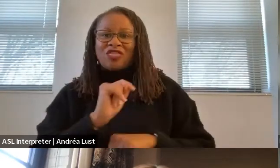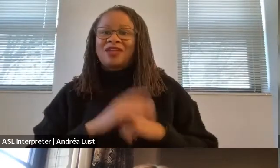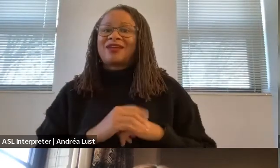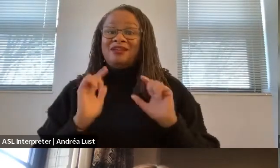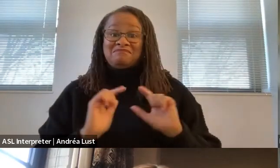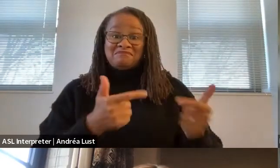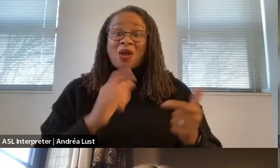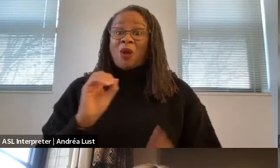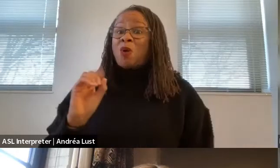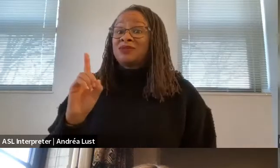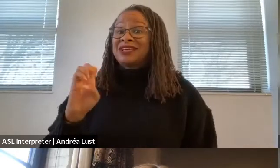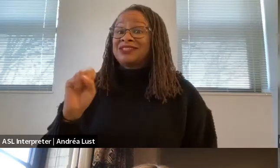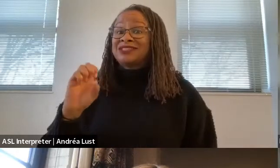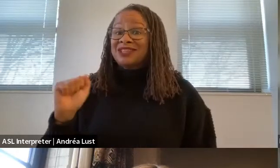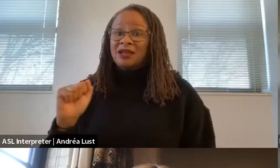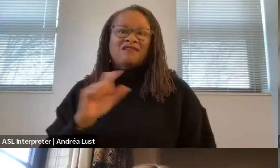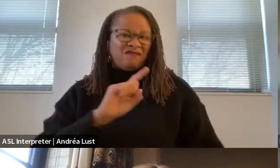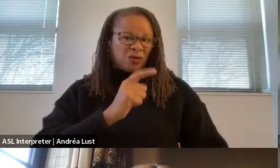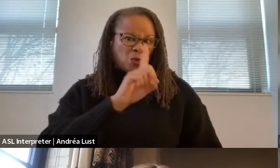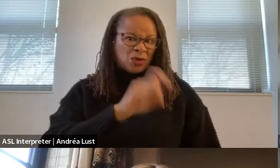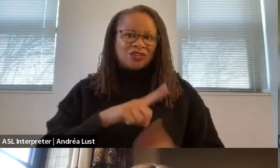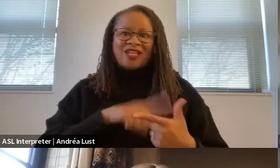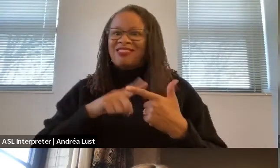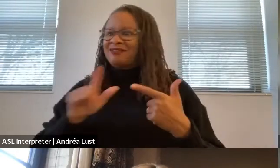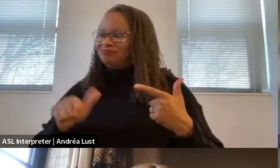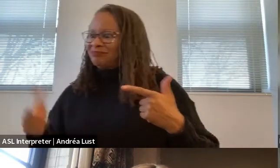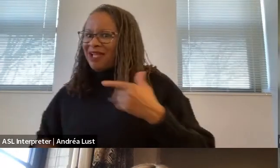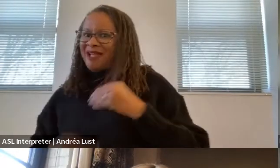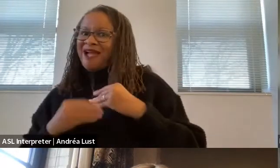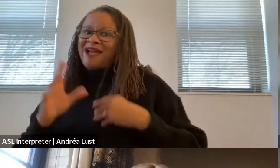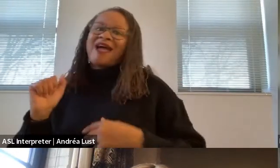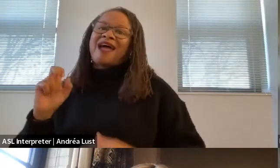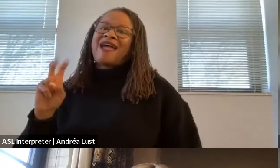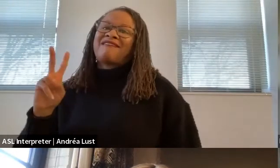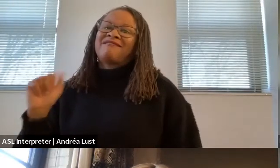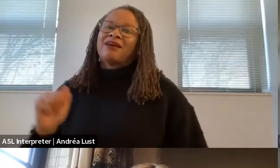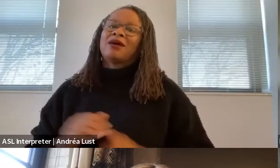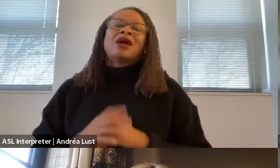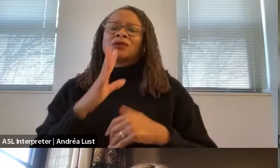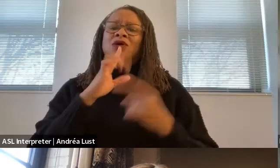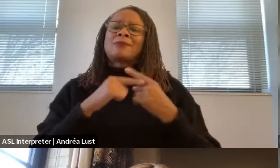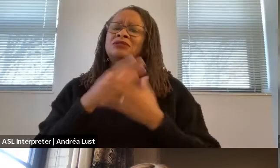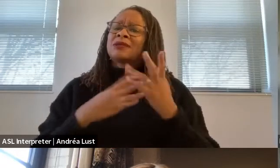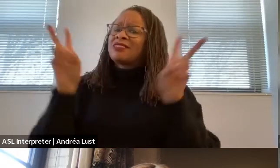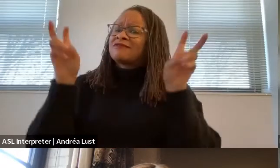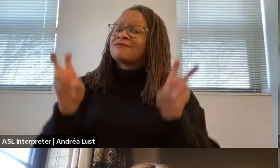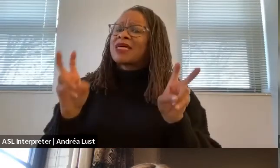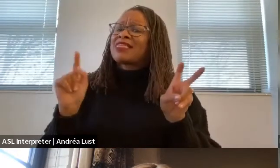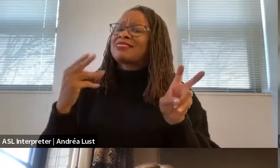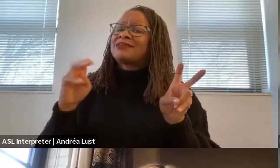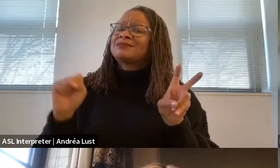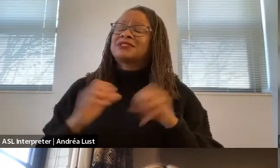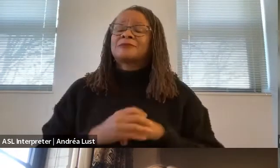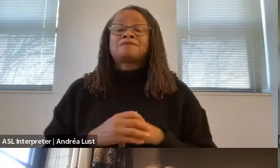to, chime in. And I want to get to some of the themes, but, what was your